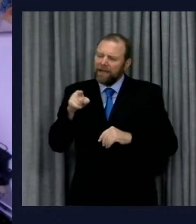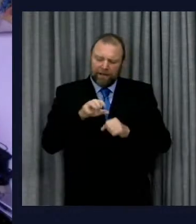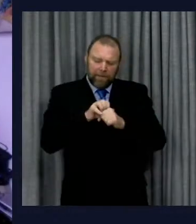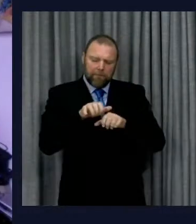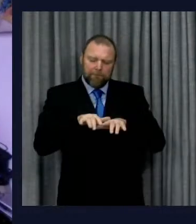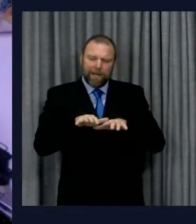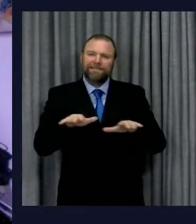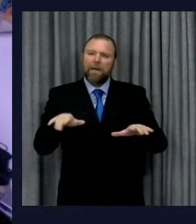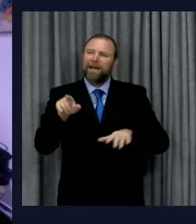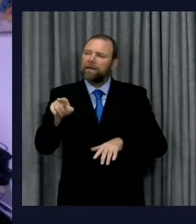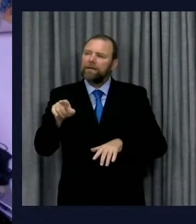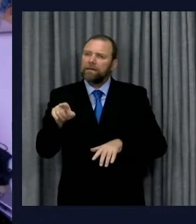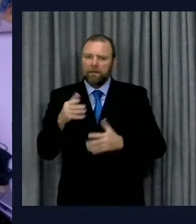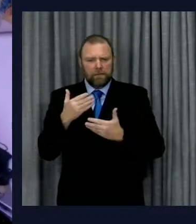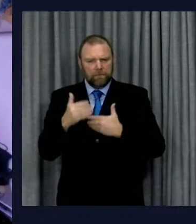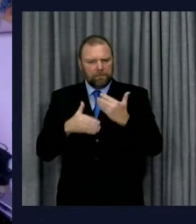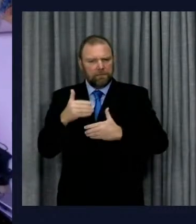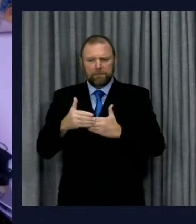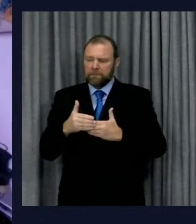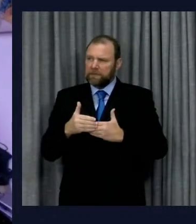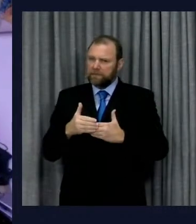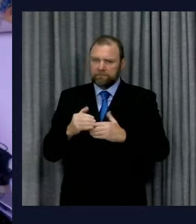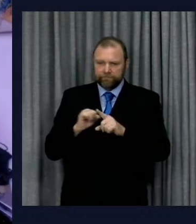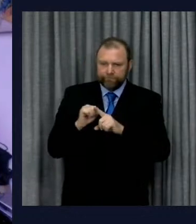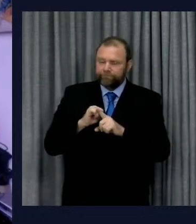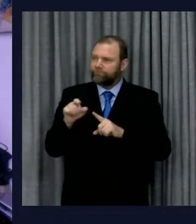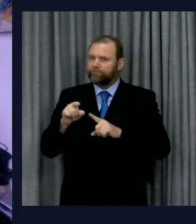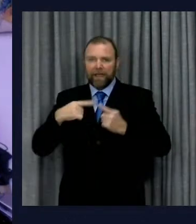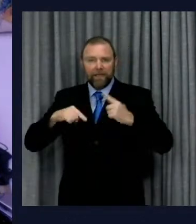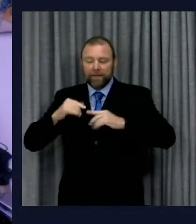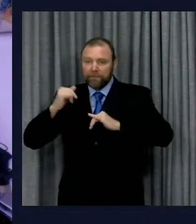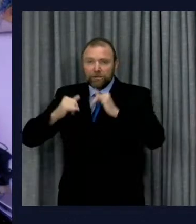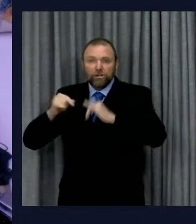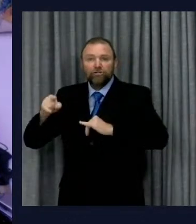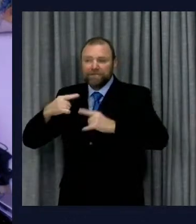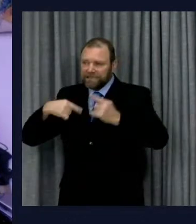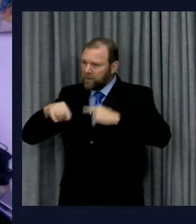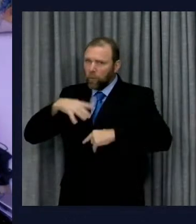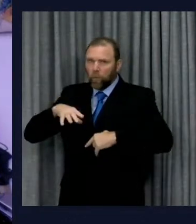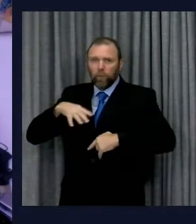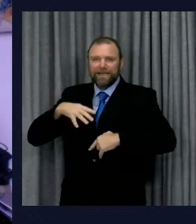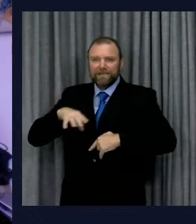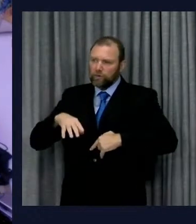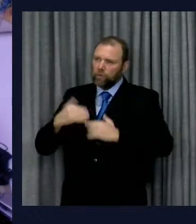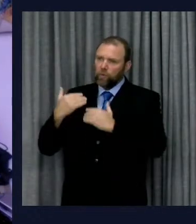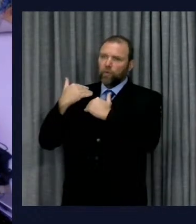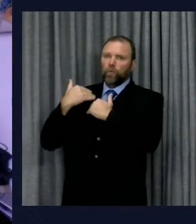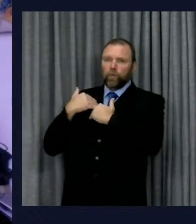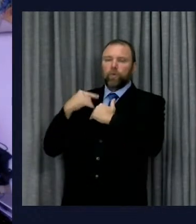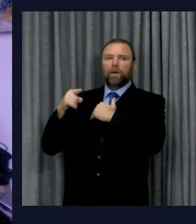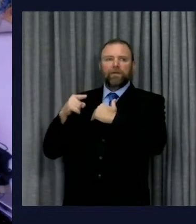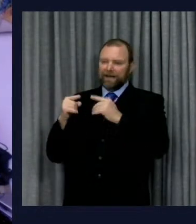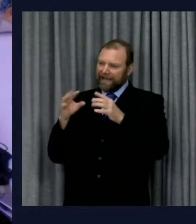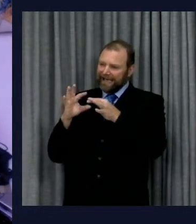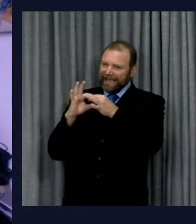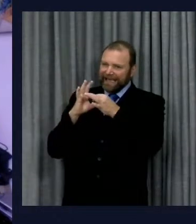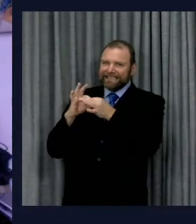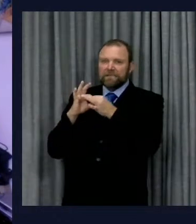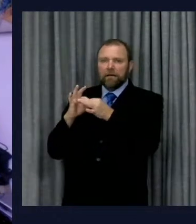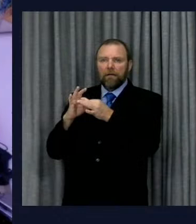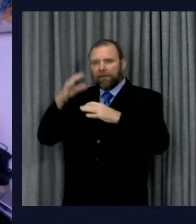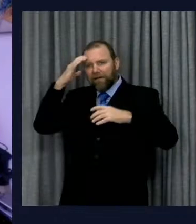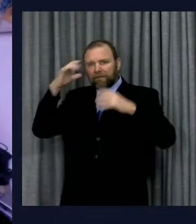proper debate about the future of the UK. The machinery which is intended to bear the weight of intergovernmental relations has